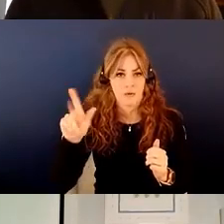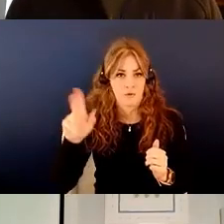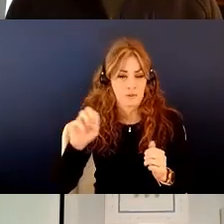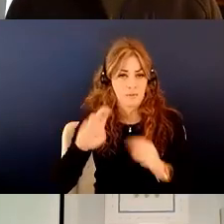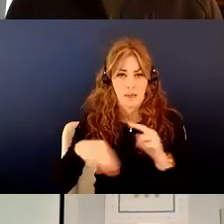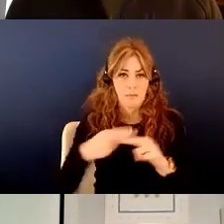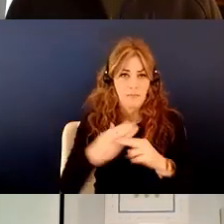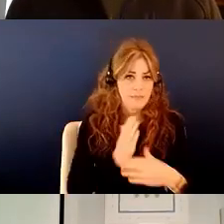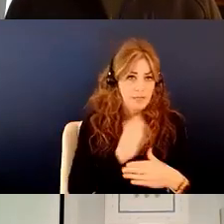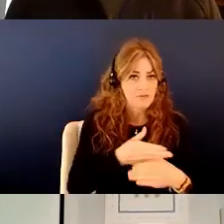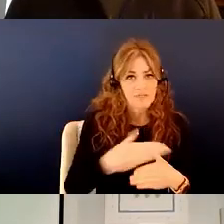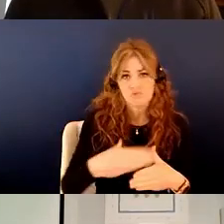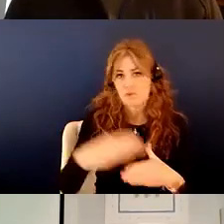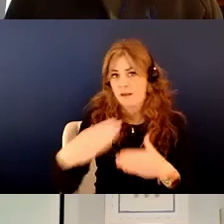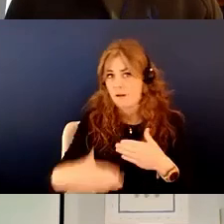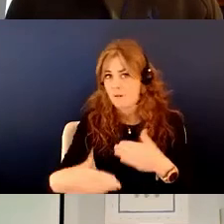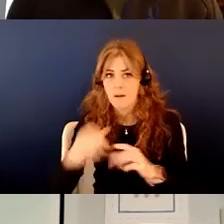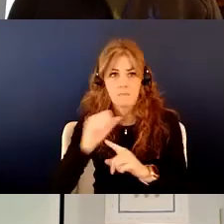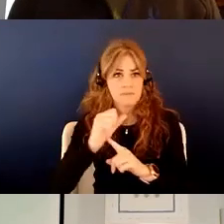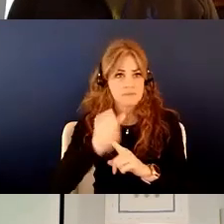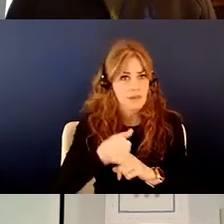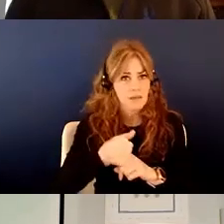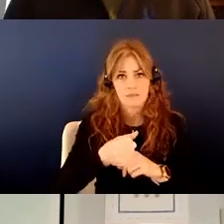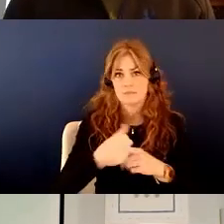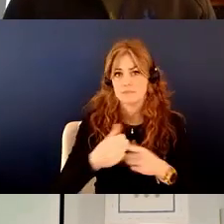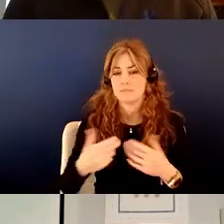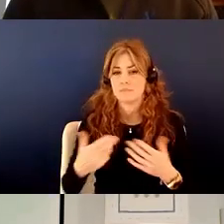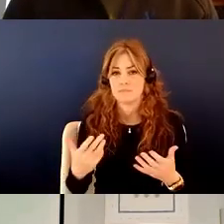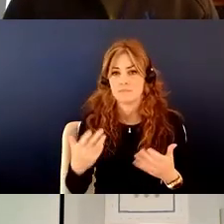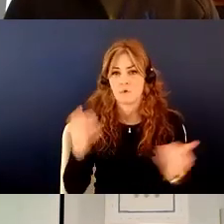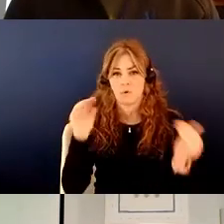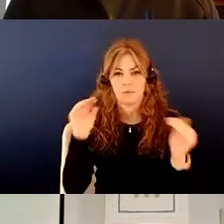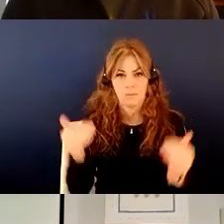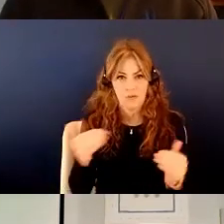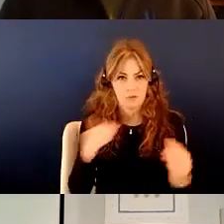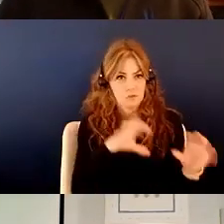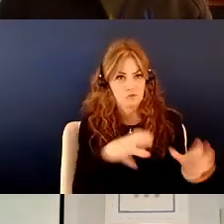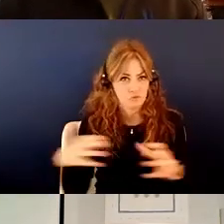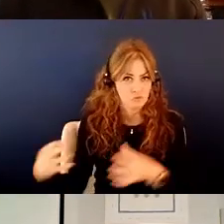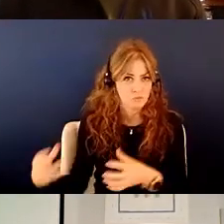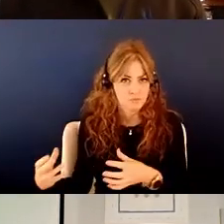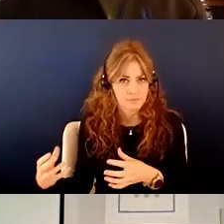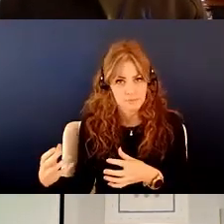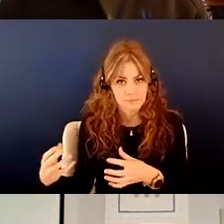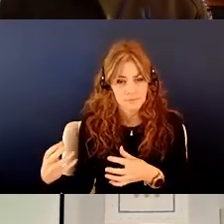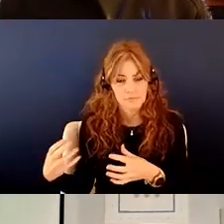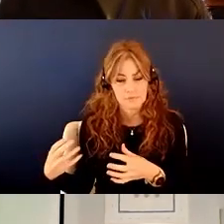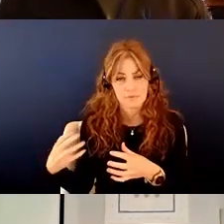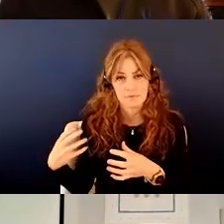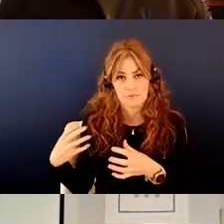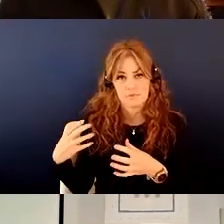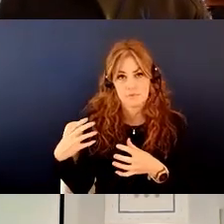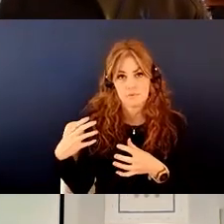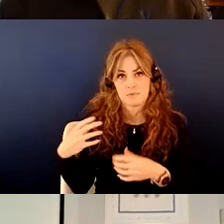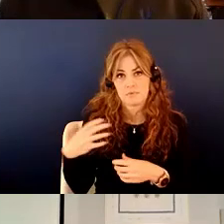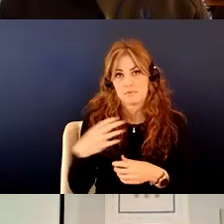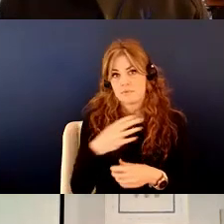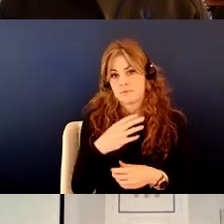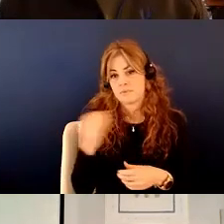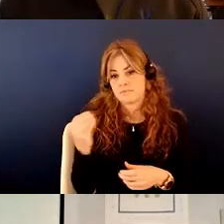the outcomes and the settings, or the comparison groups. And